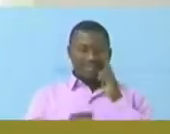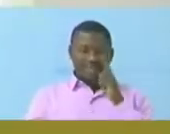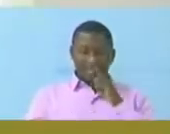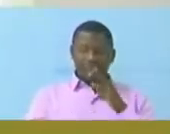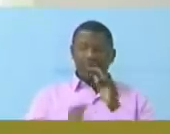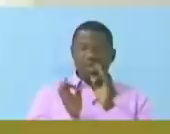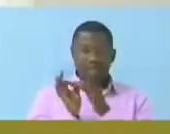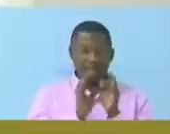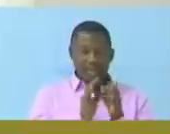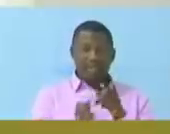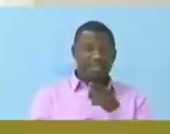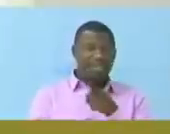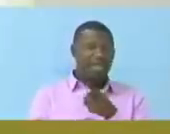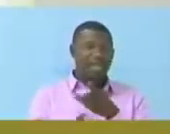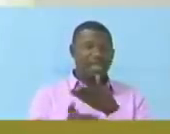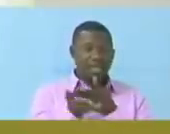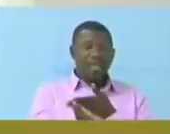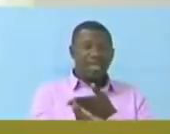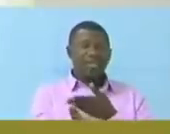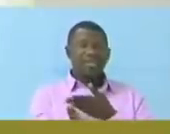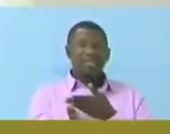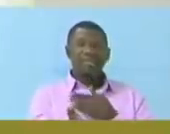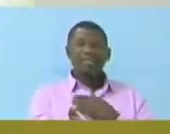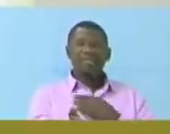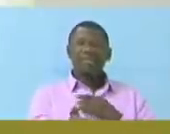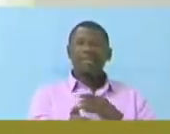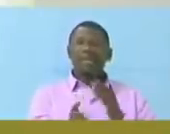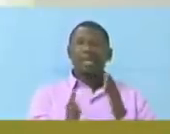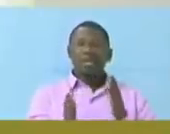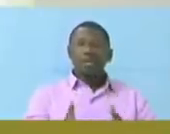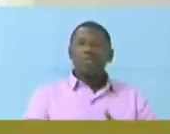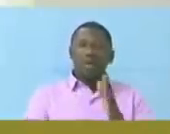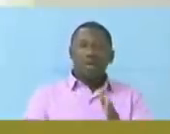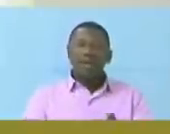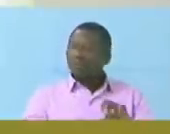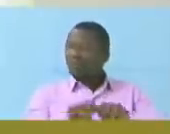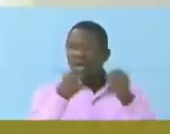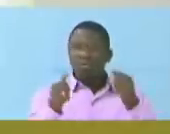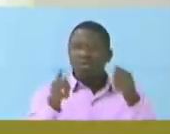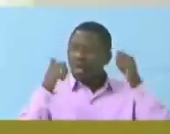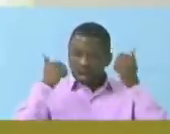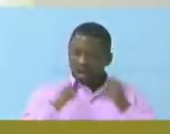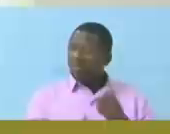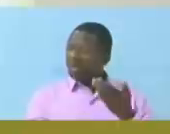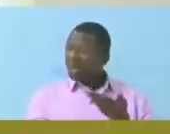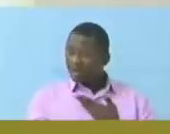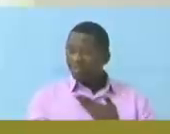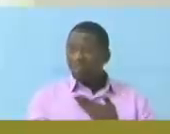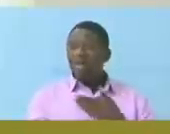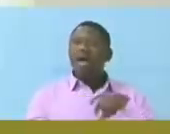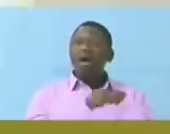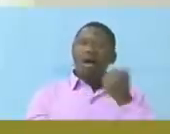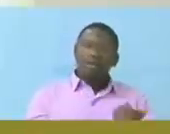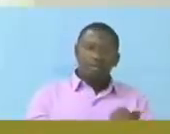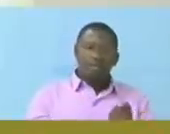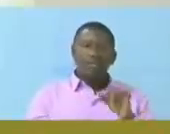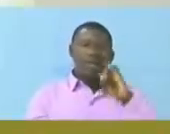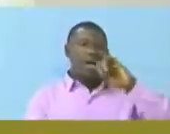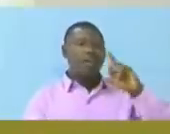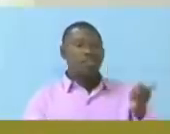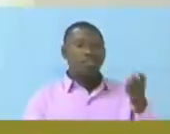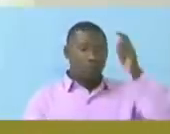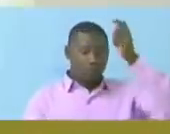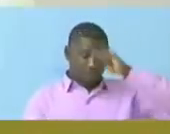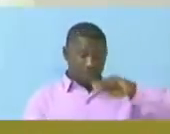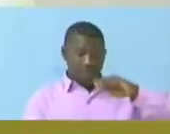a blatant violation of a person's right and the IGP was aware of it. President be bunda men no masata